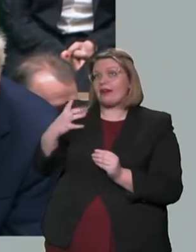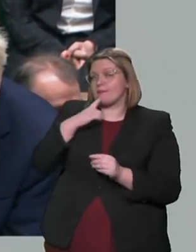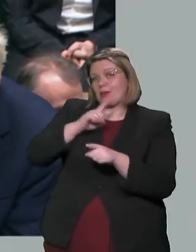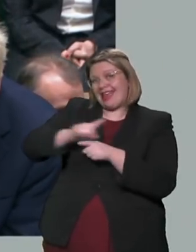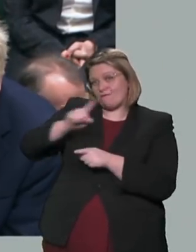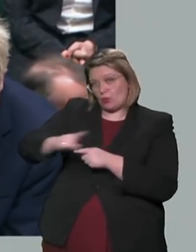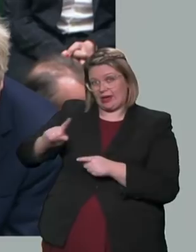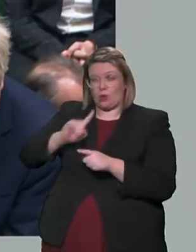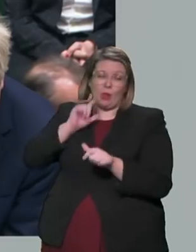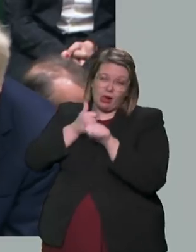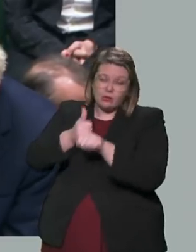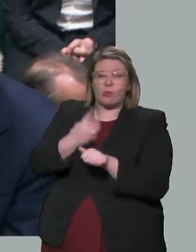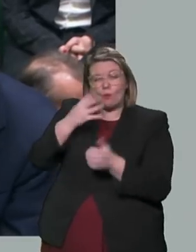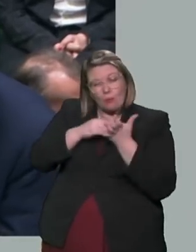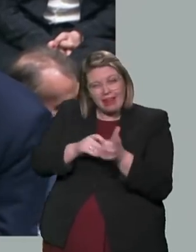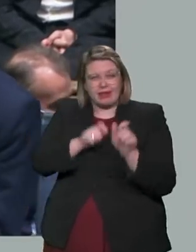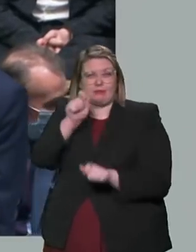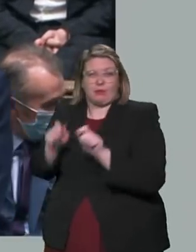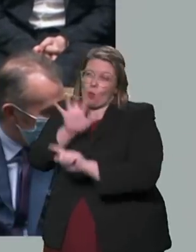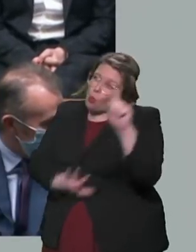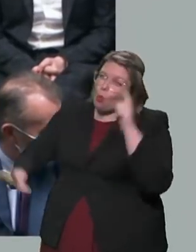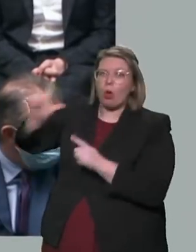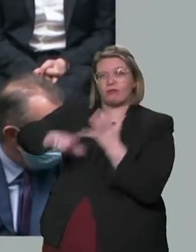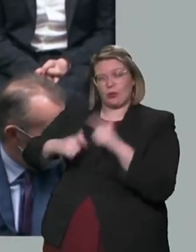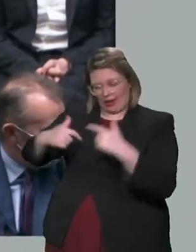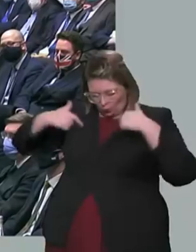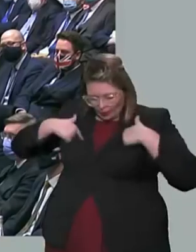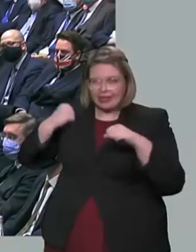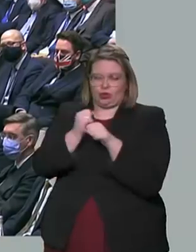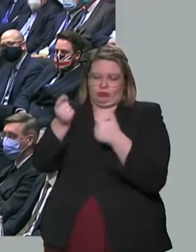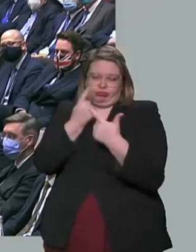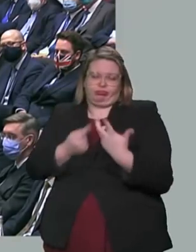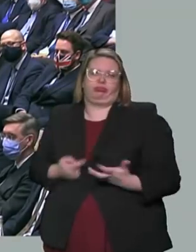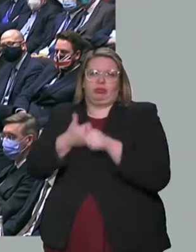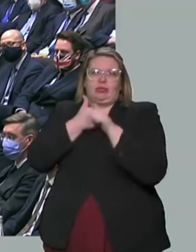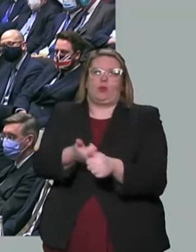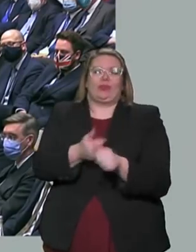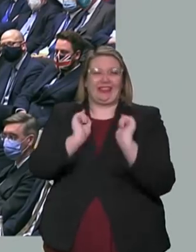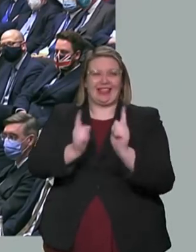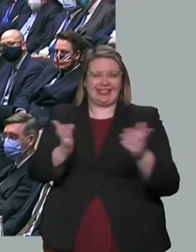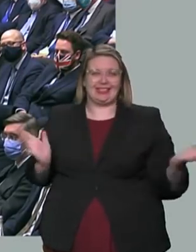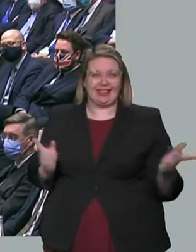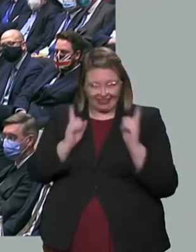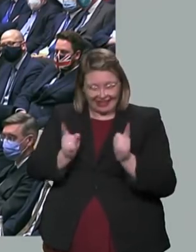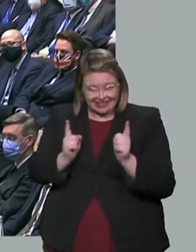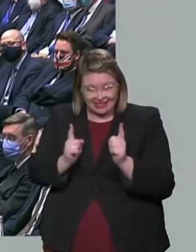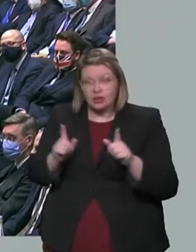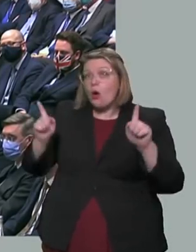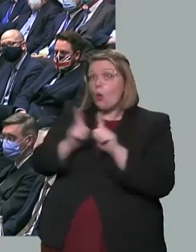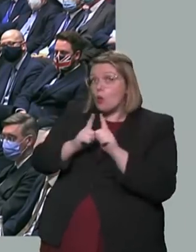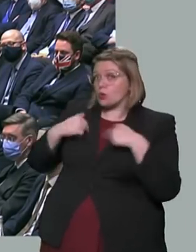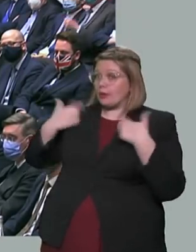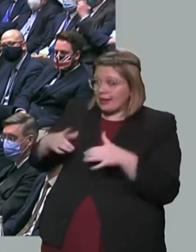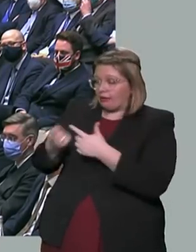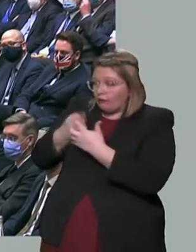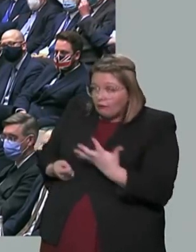for 4 million people up and down the country, Mr. Speaker. That is what we are doing, Mr. Speaker, and that is on top of everything we're